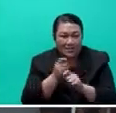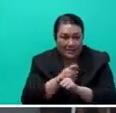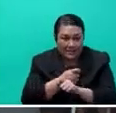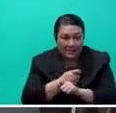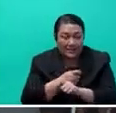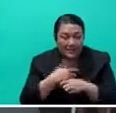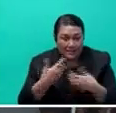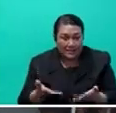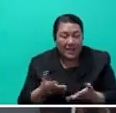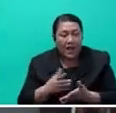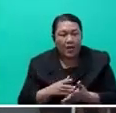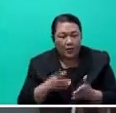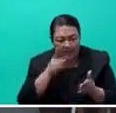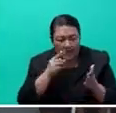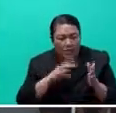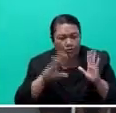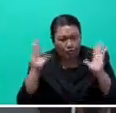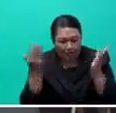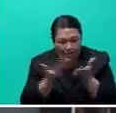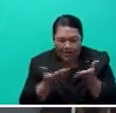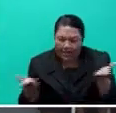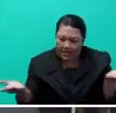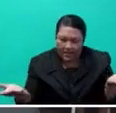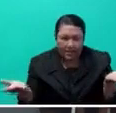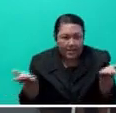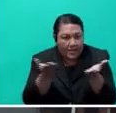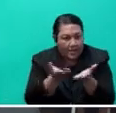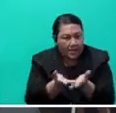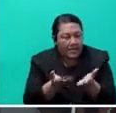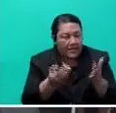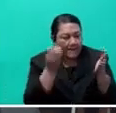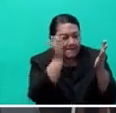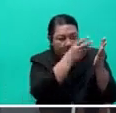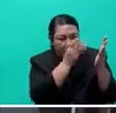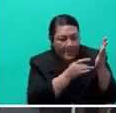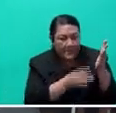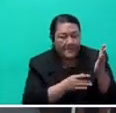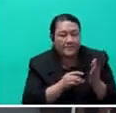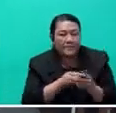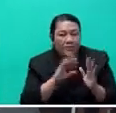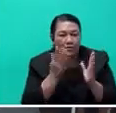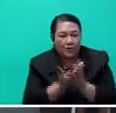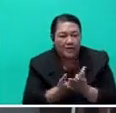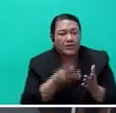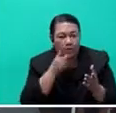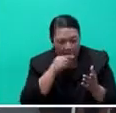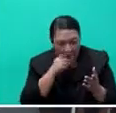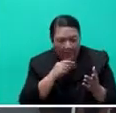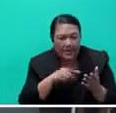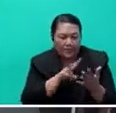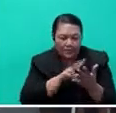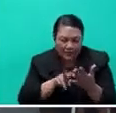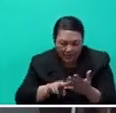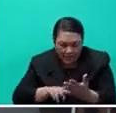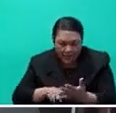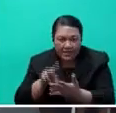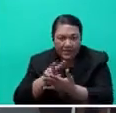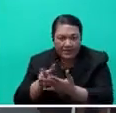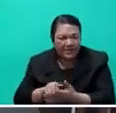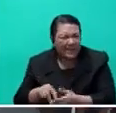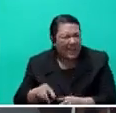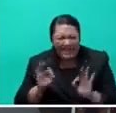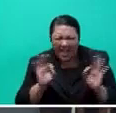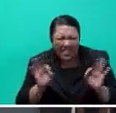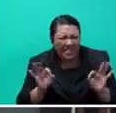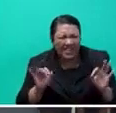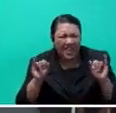together. So the House will be a better position to go into third reading, sir, on this particular bill before we pass. There's nothing urgent here, sir,